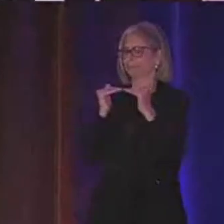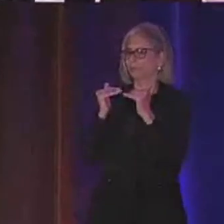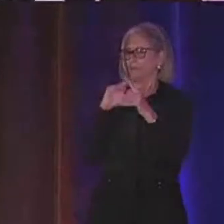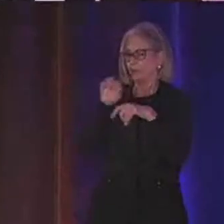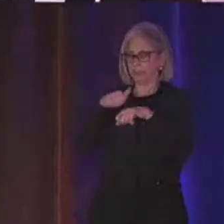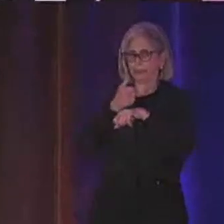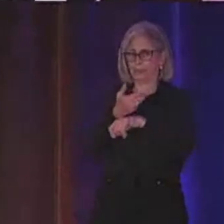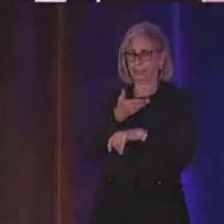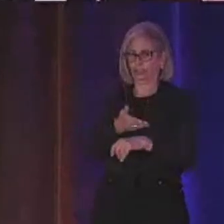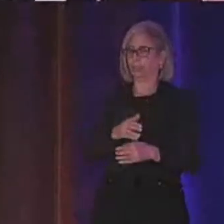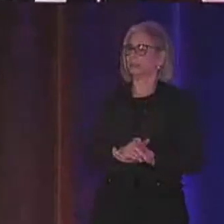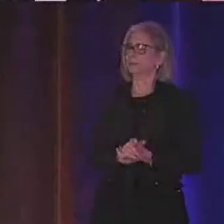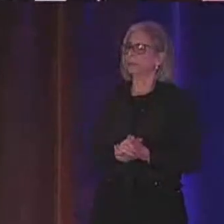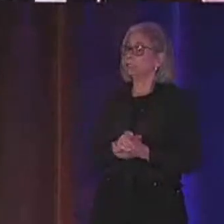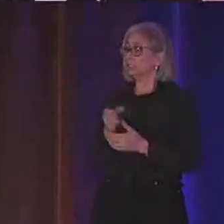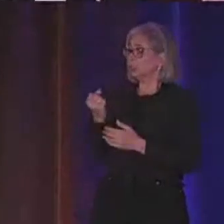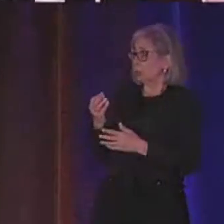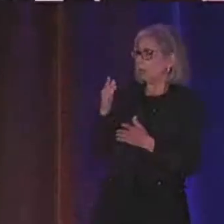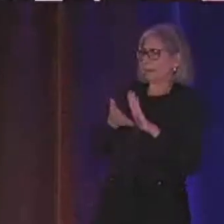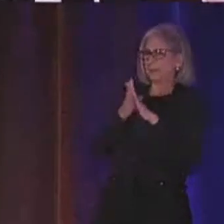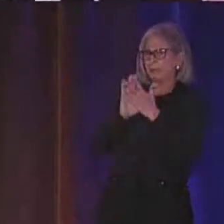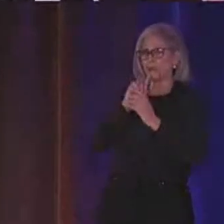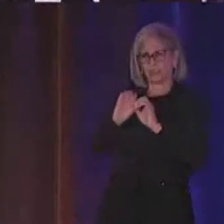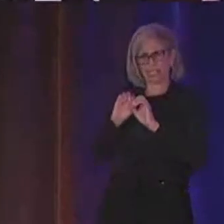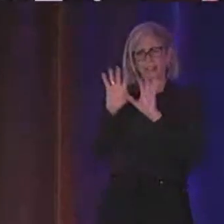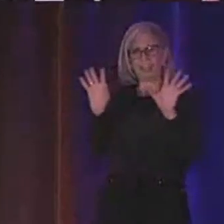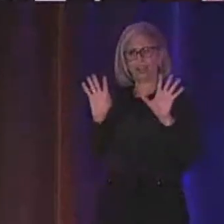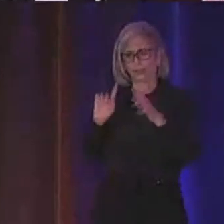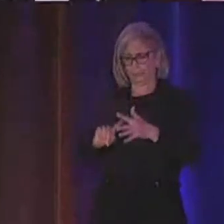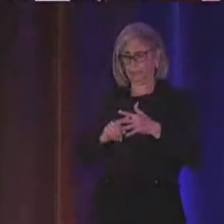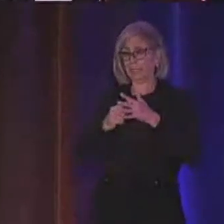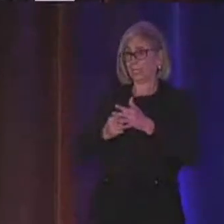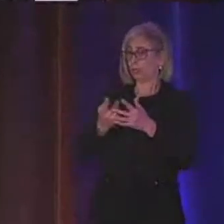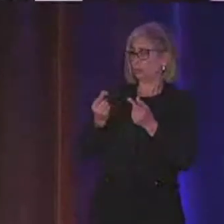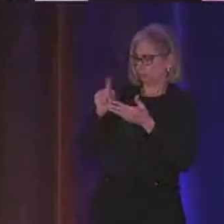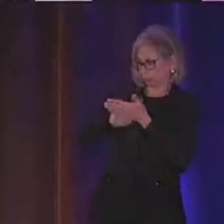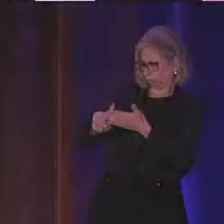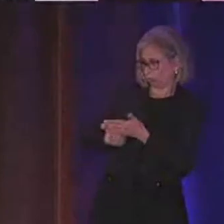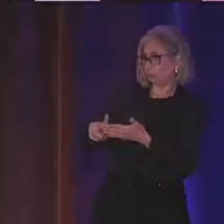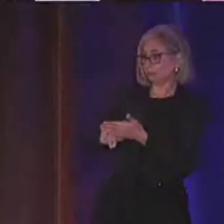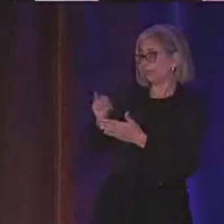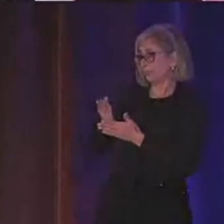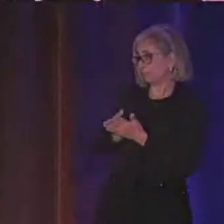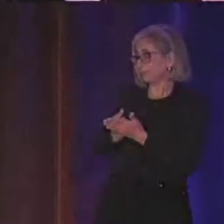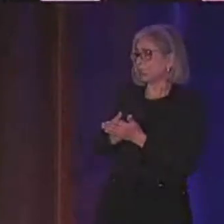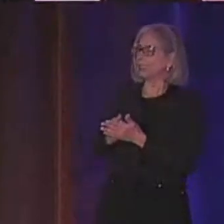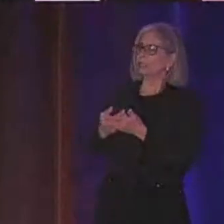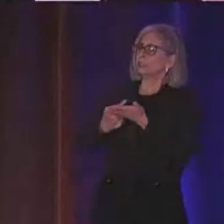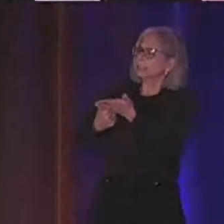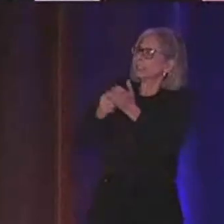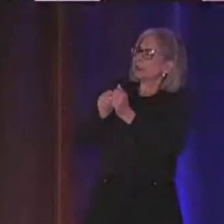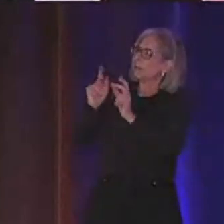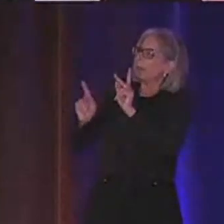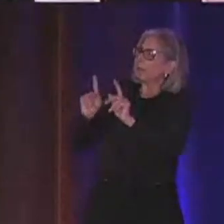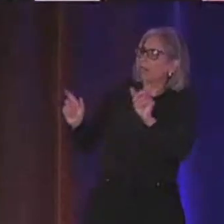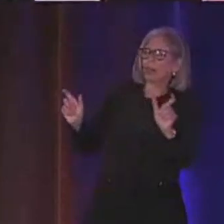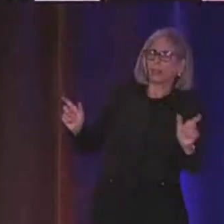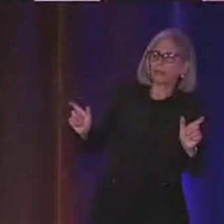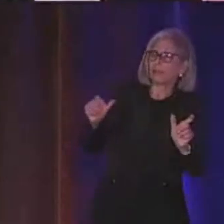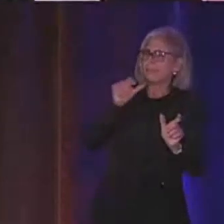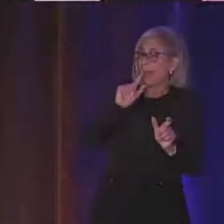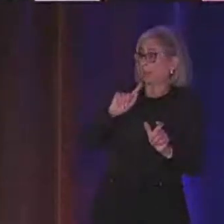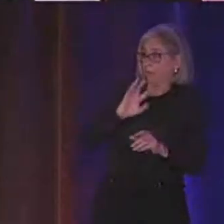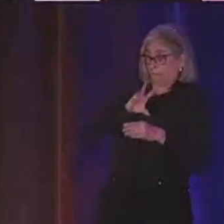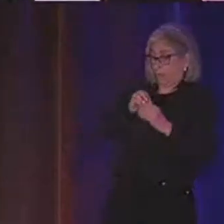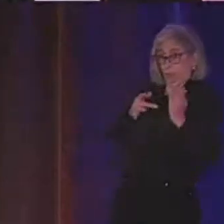installations. And it became really clear to us in the beginning when we were doing some research, talking to people that are not in